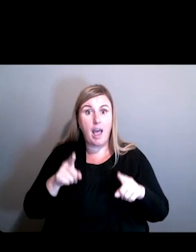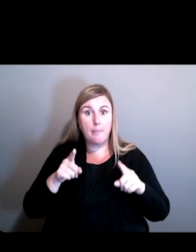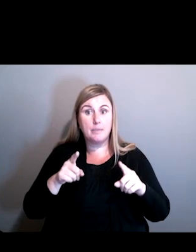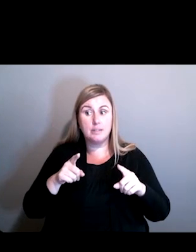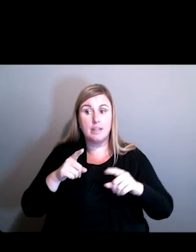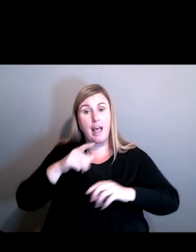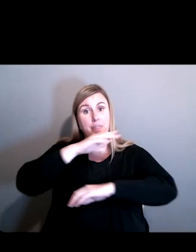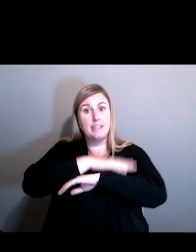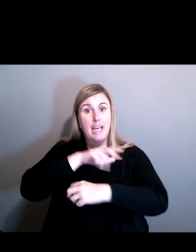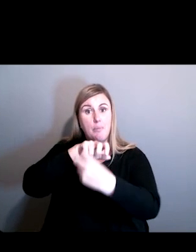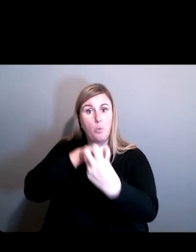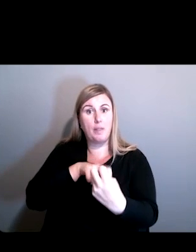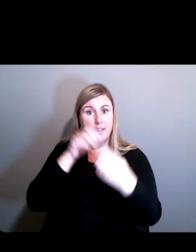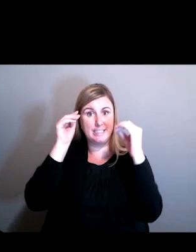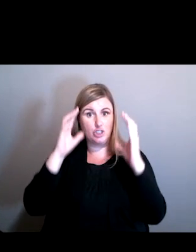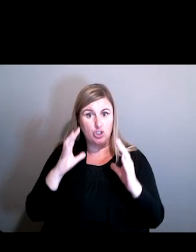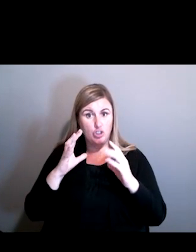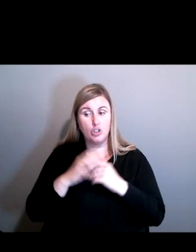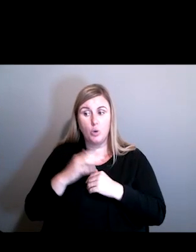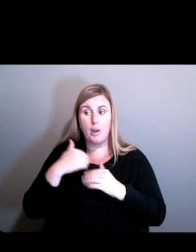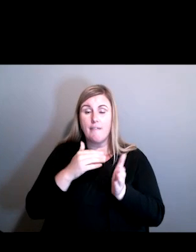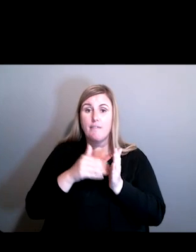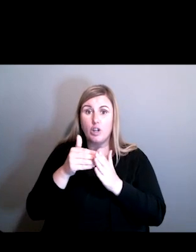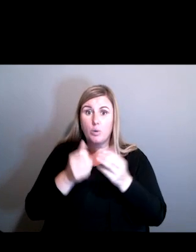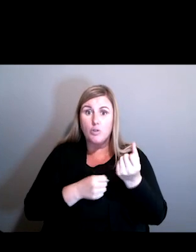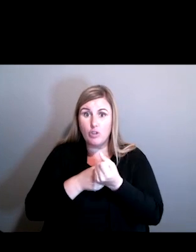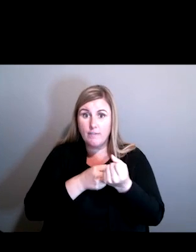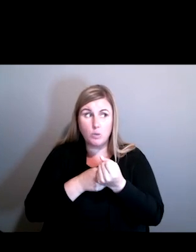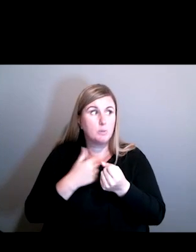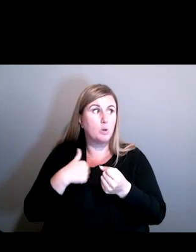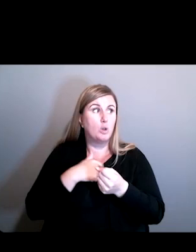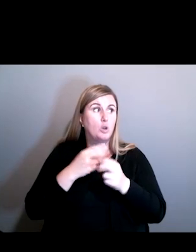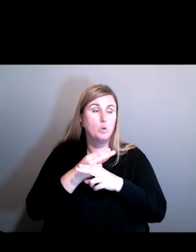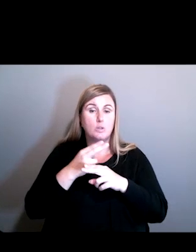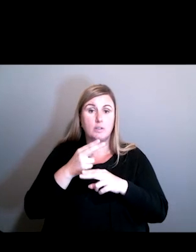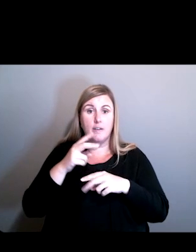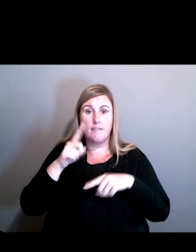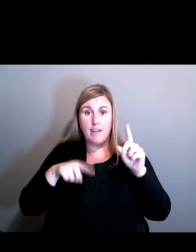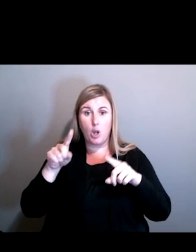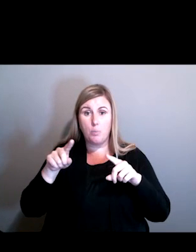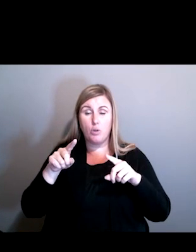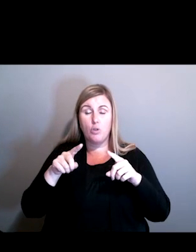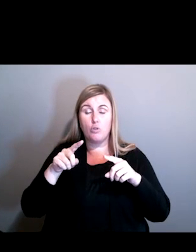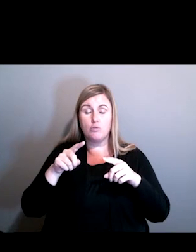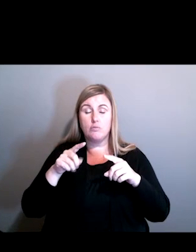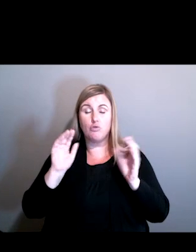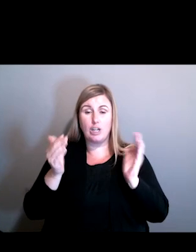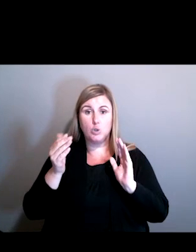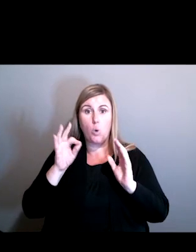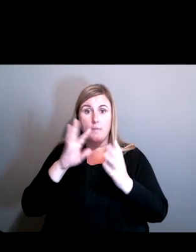at the table with the teacher, that we have frequent reinforcement, that we use a variable ratio schedule of